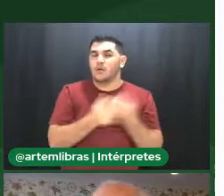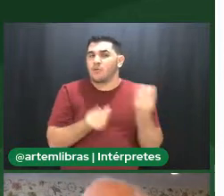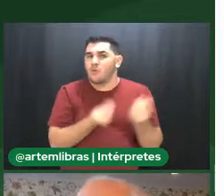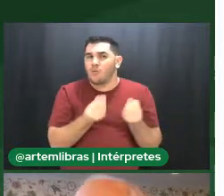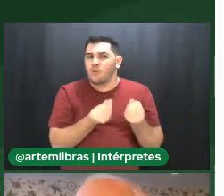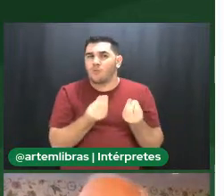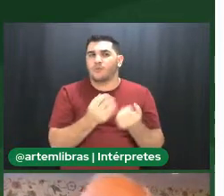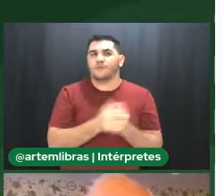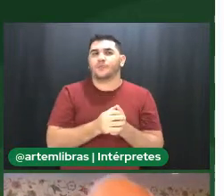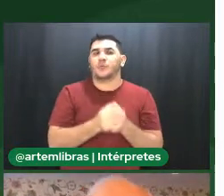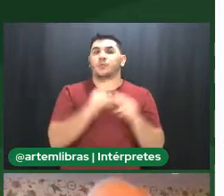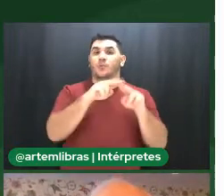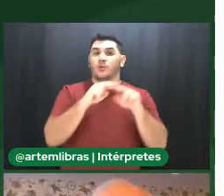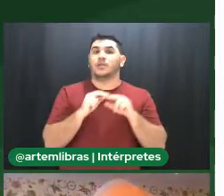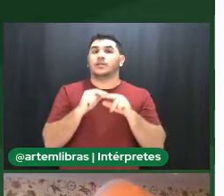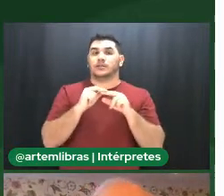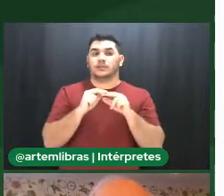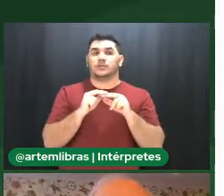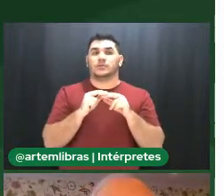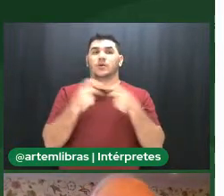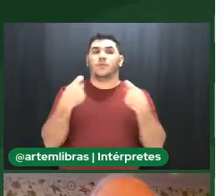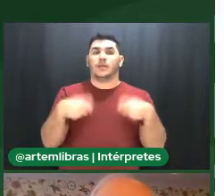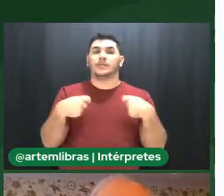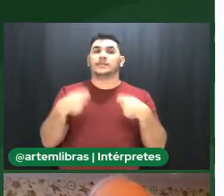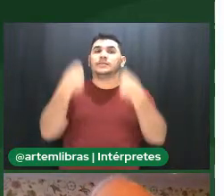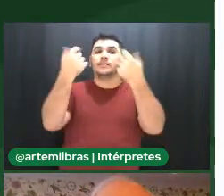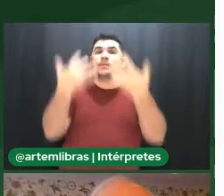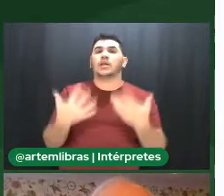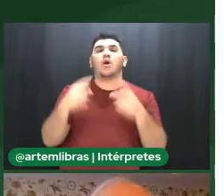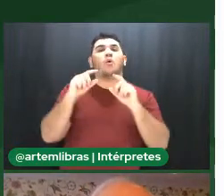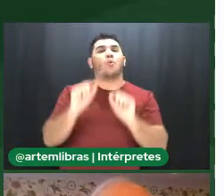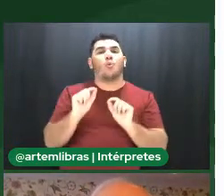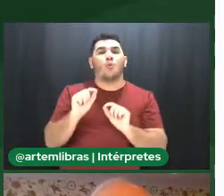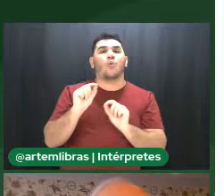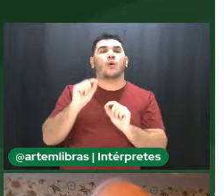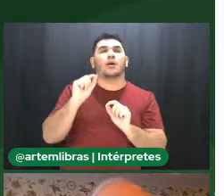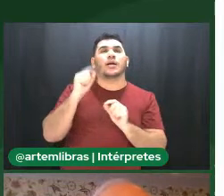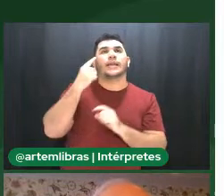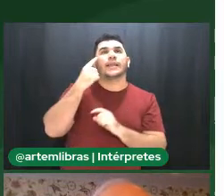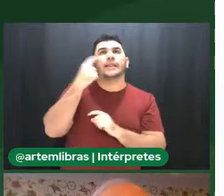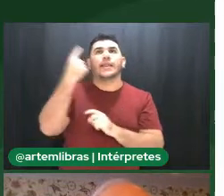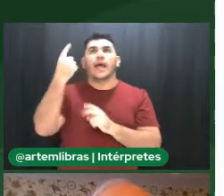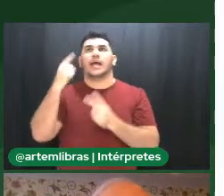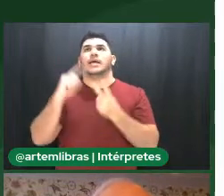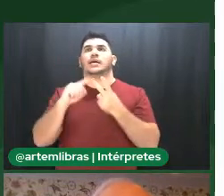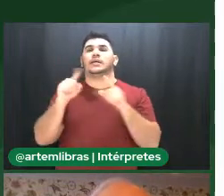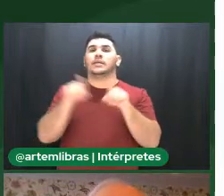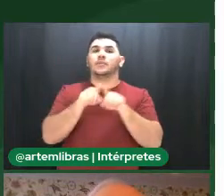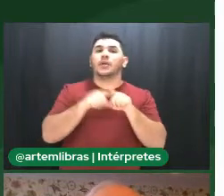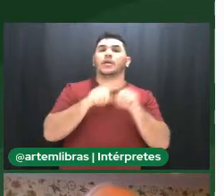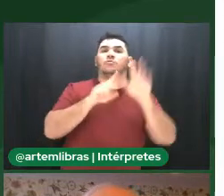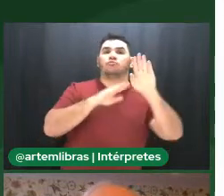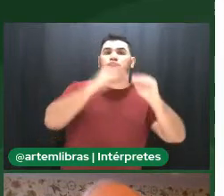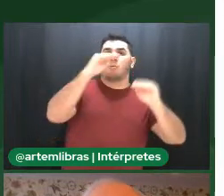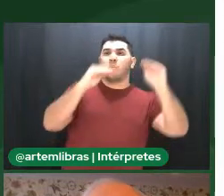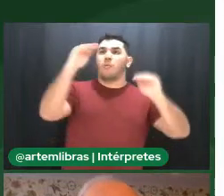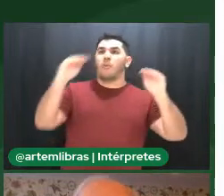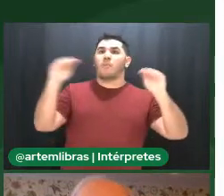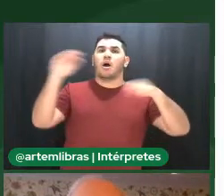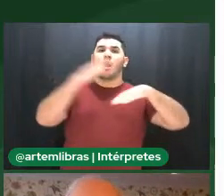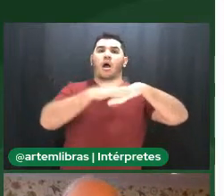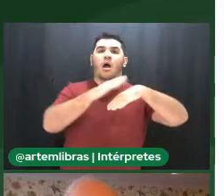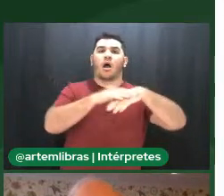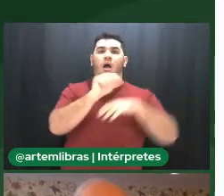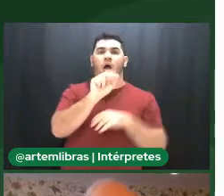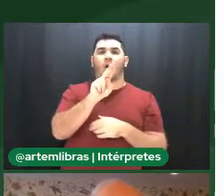the idea of levels of automation that was first expressed by Tom Sheridan in